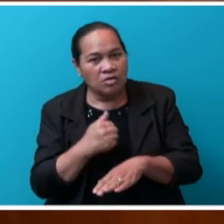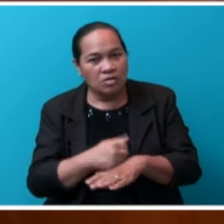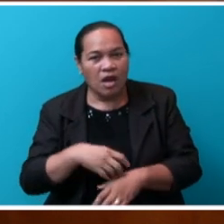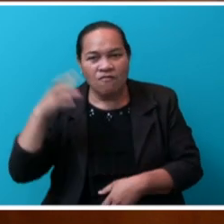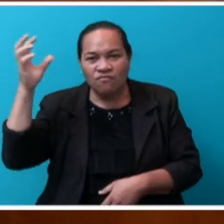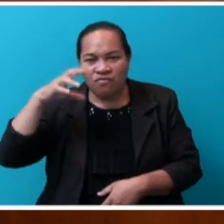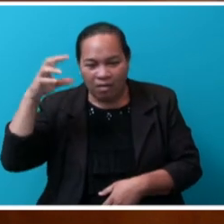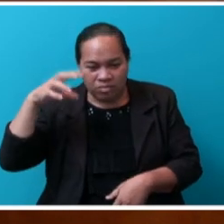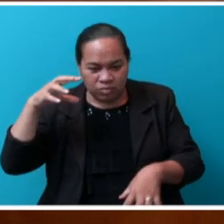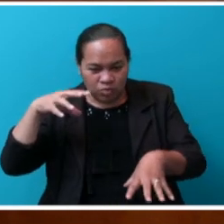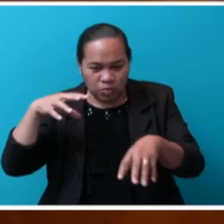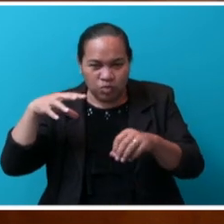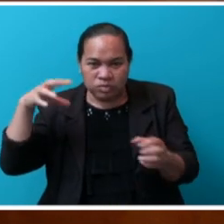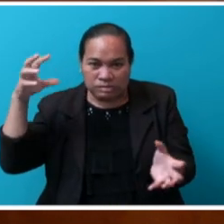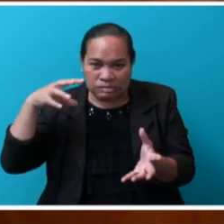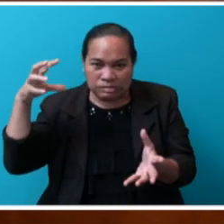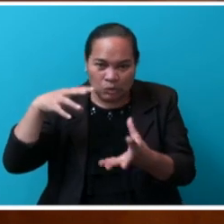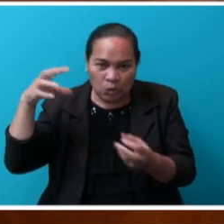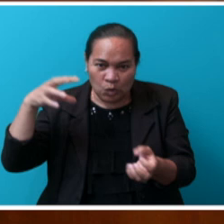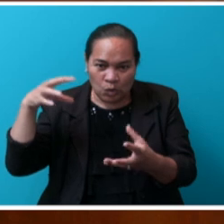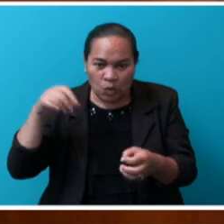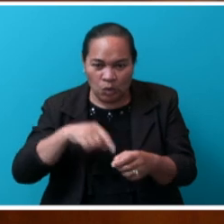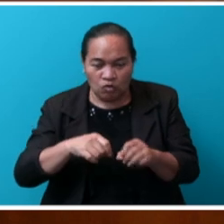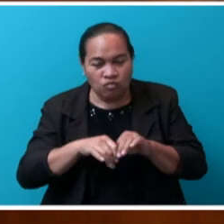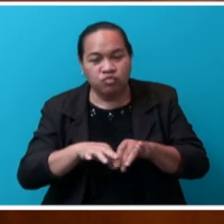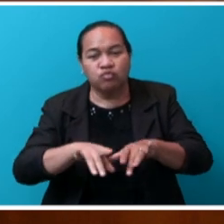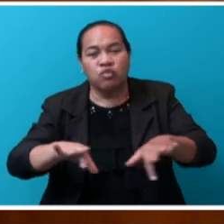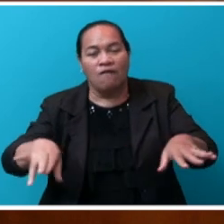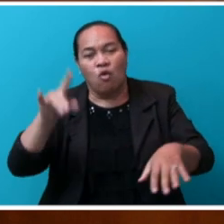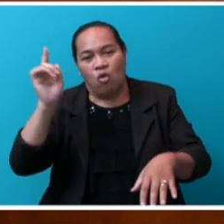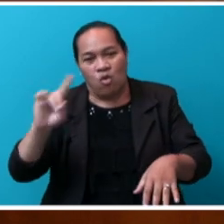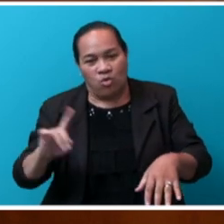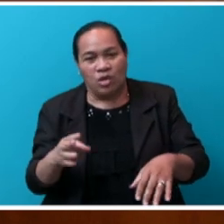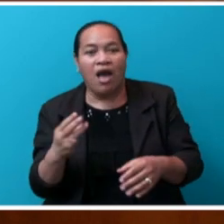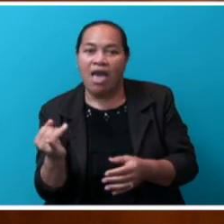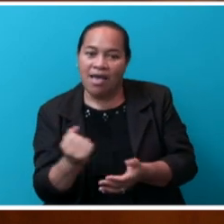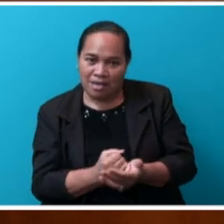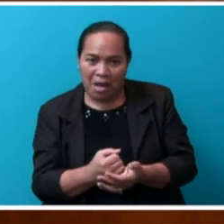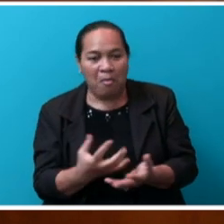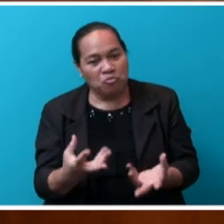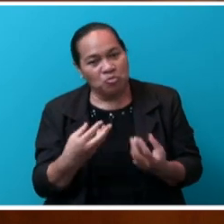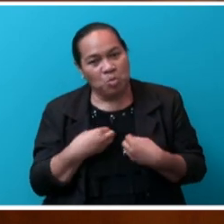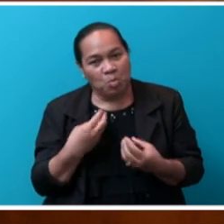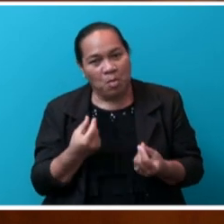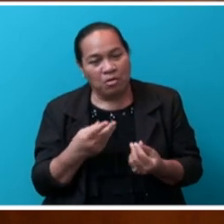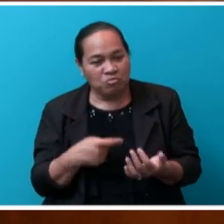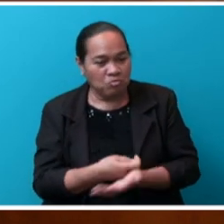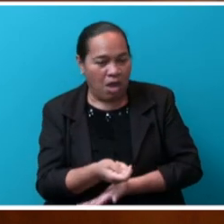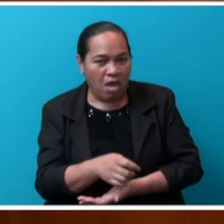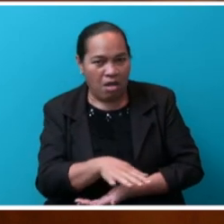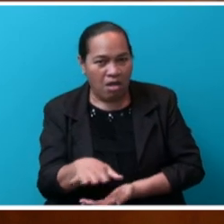electricity while generating reliable income. They have also diversified into agriculture and